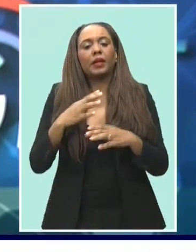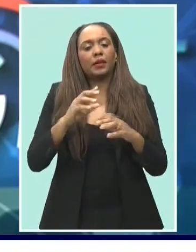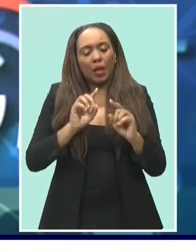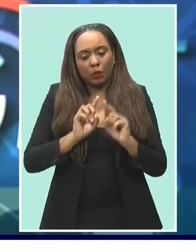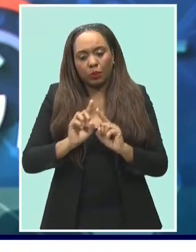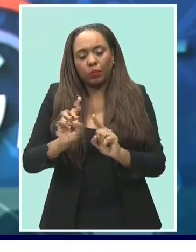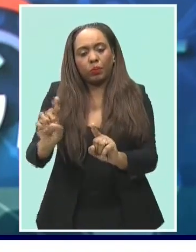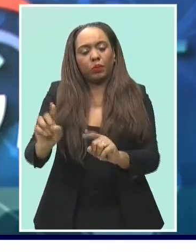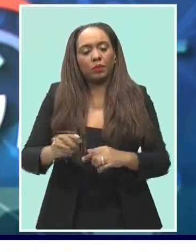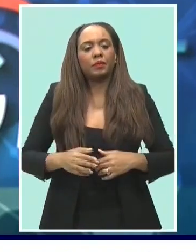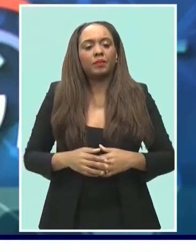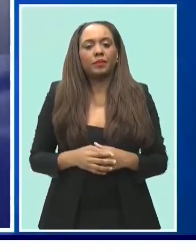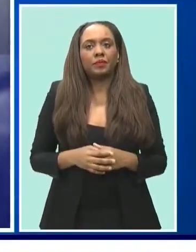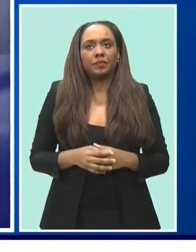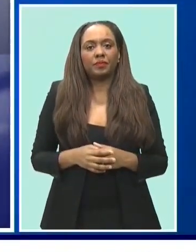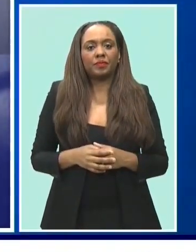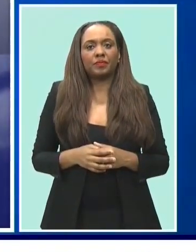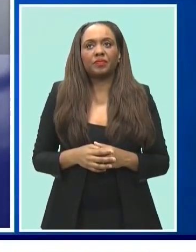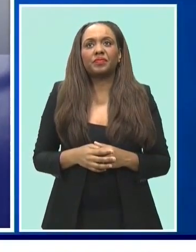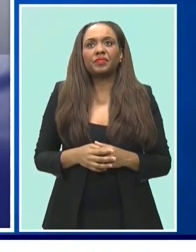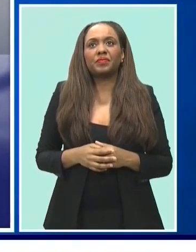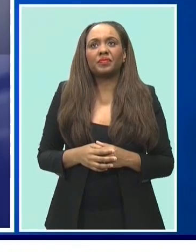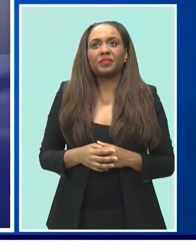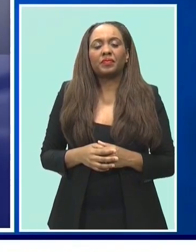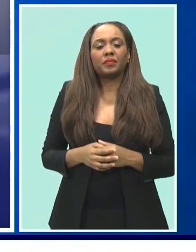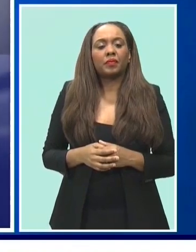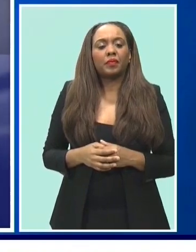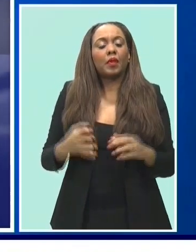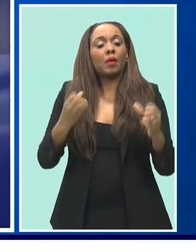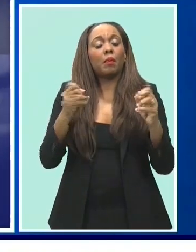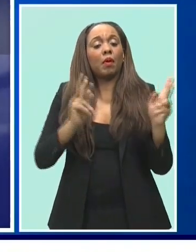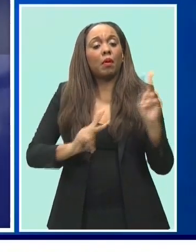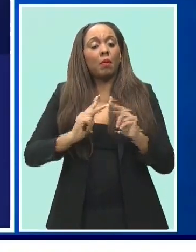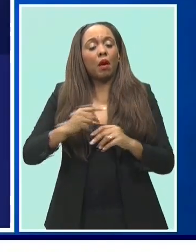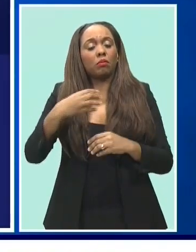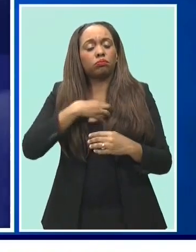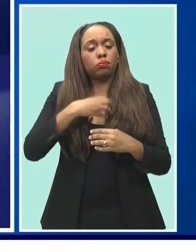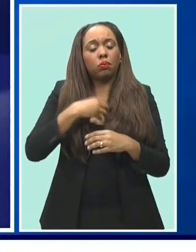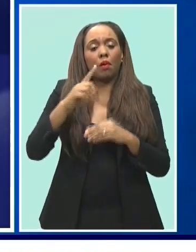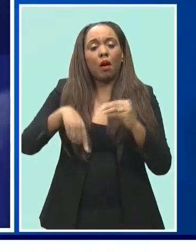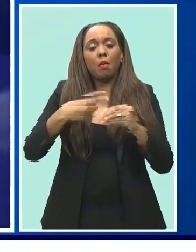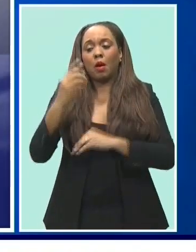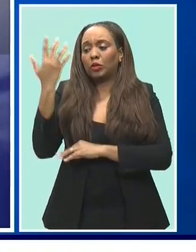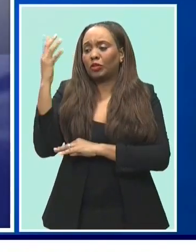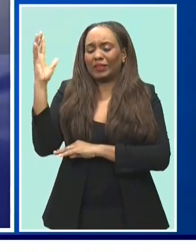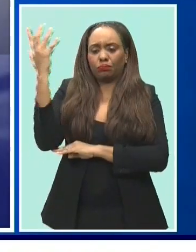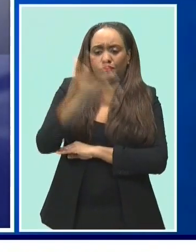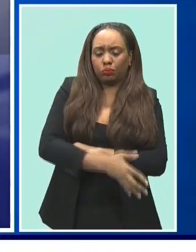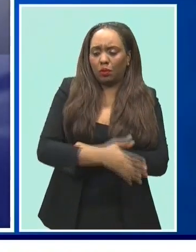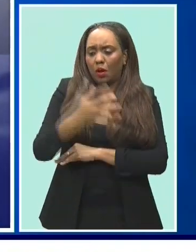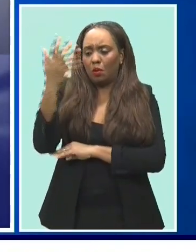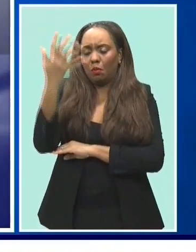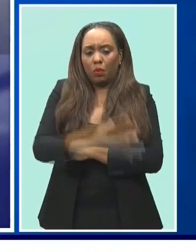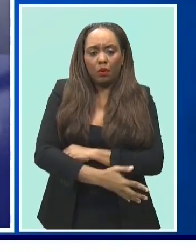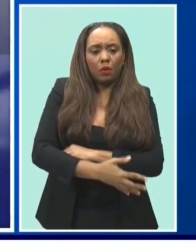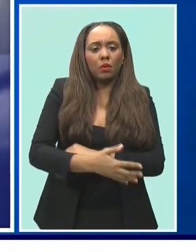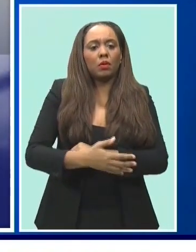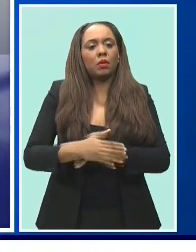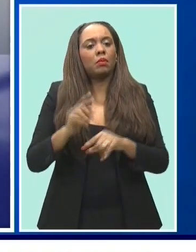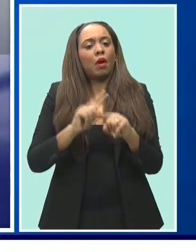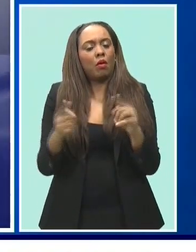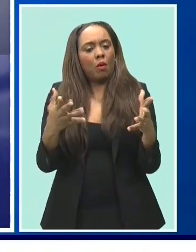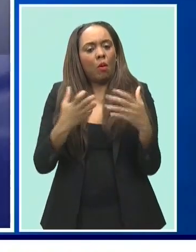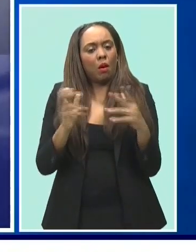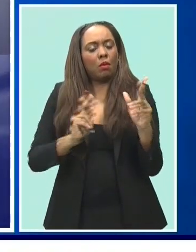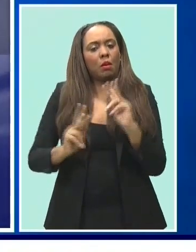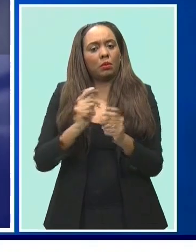resolved. The faults were related to fallen trees, downed lines and blown fuses. For safety reasons, we